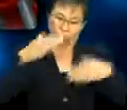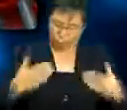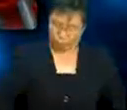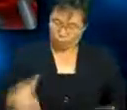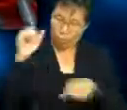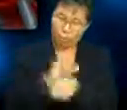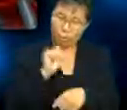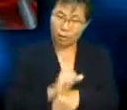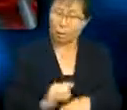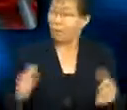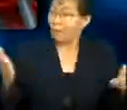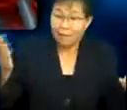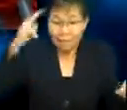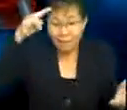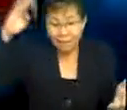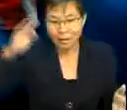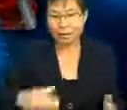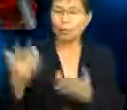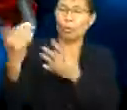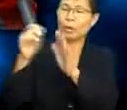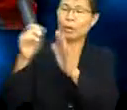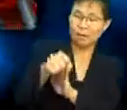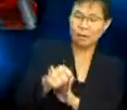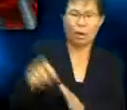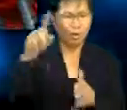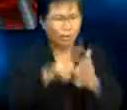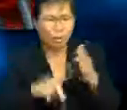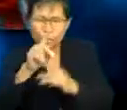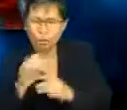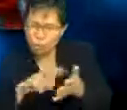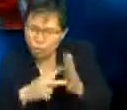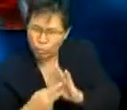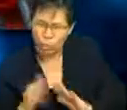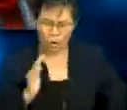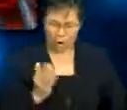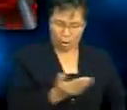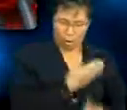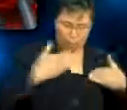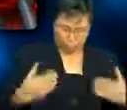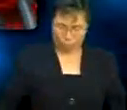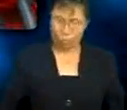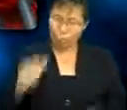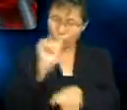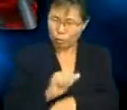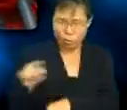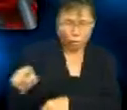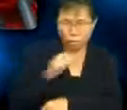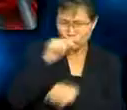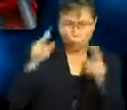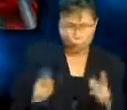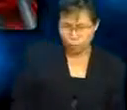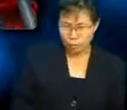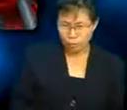how our bodies work. Hey, wait a second. What do you mean our